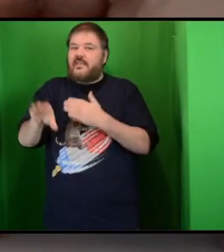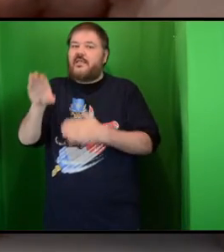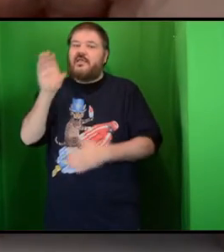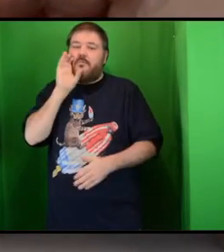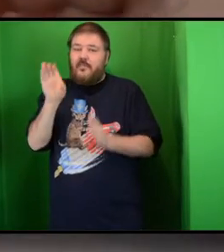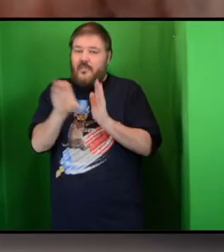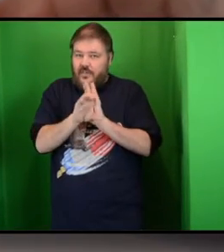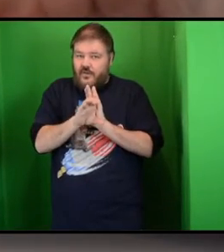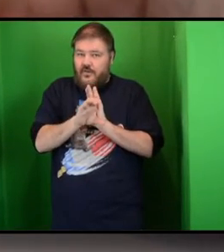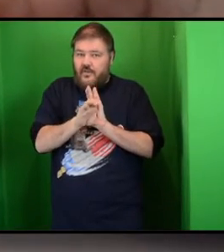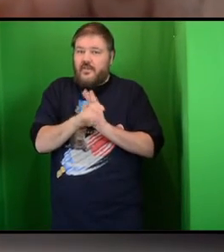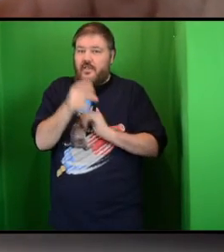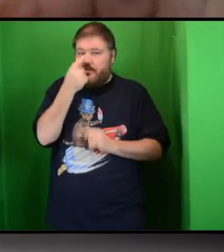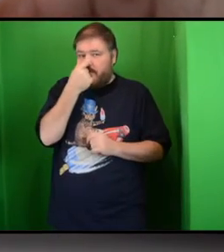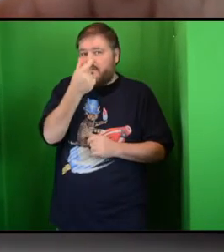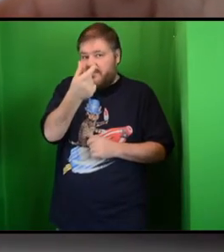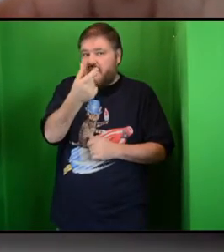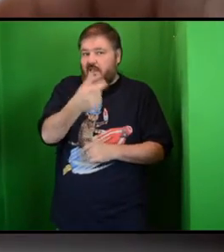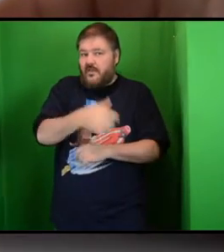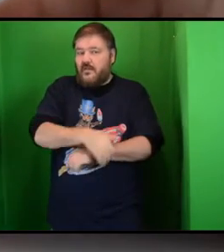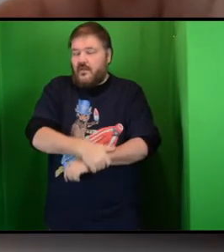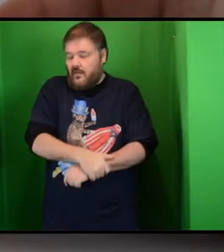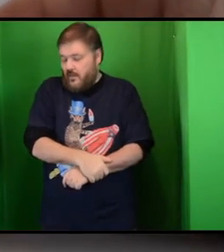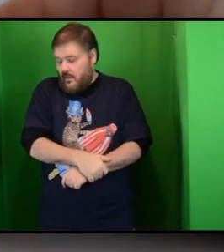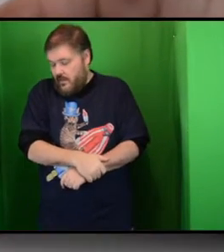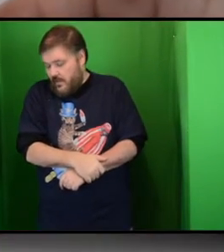here. Now, if I was to grade,